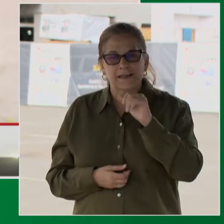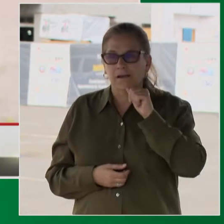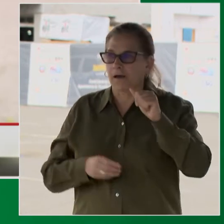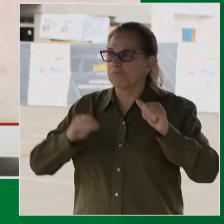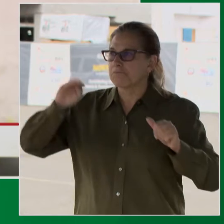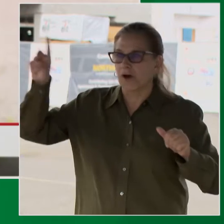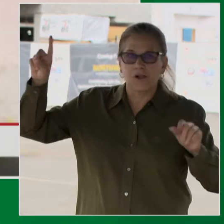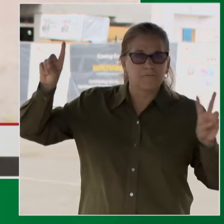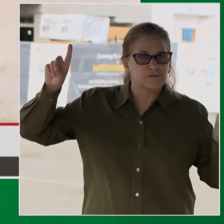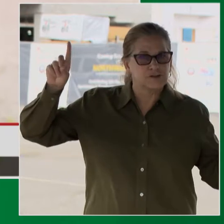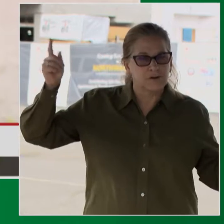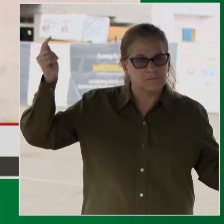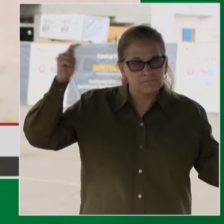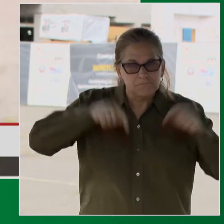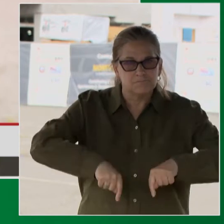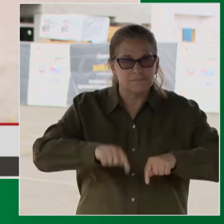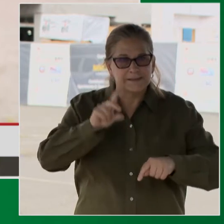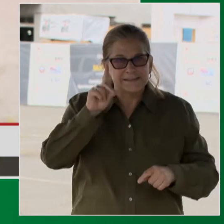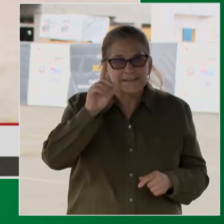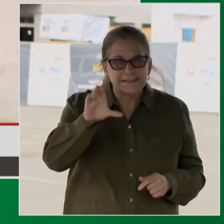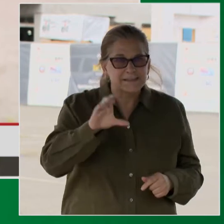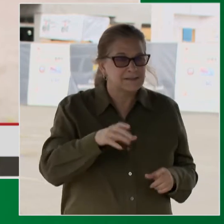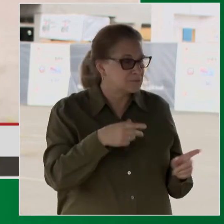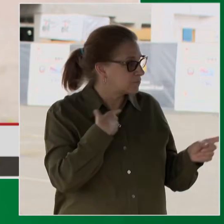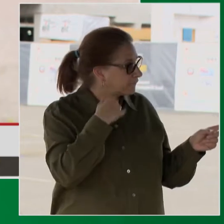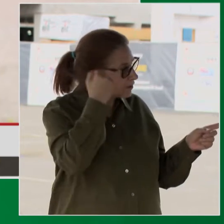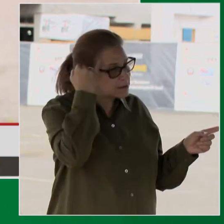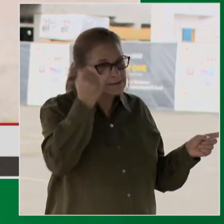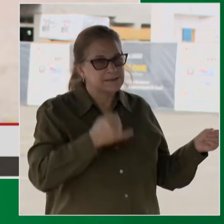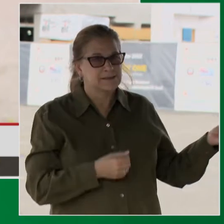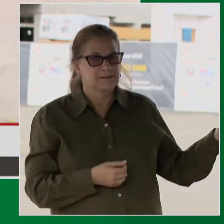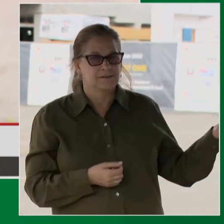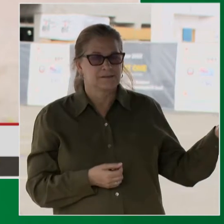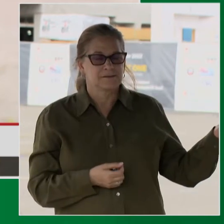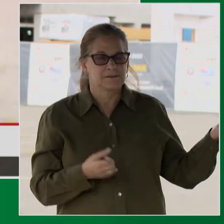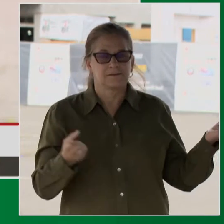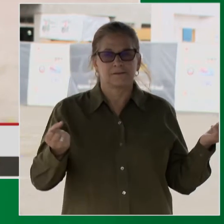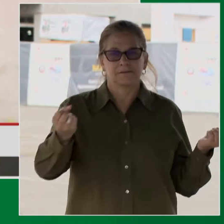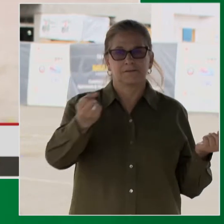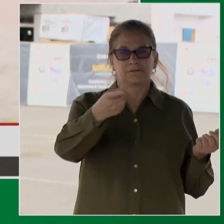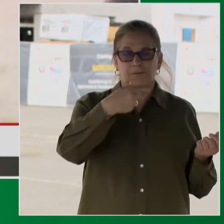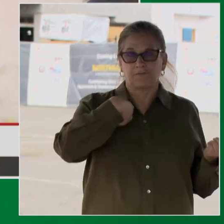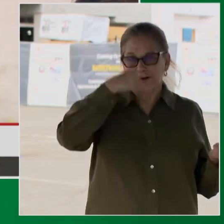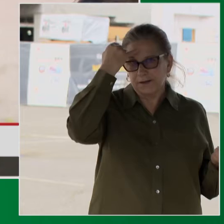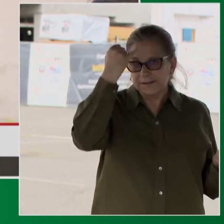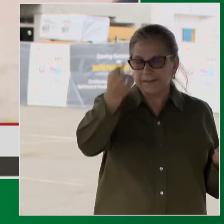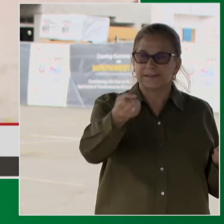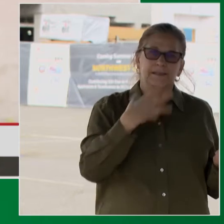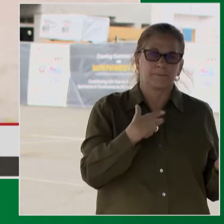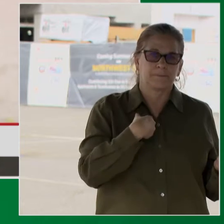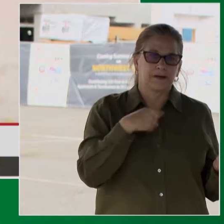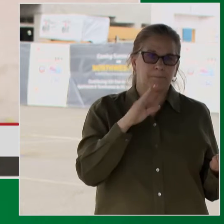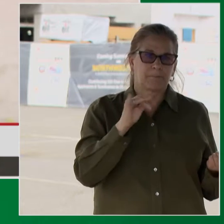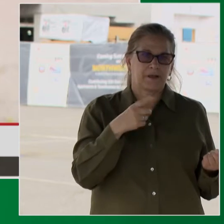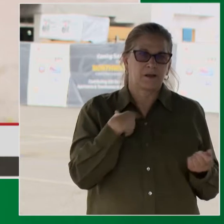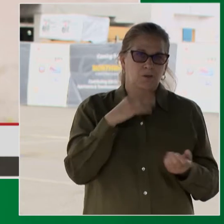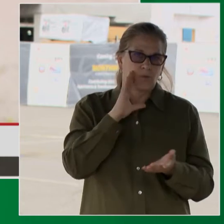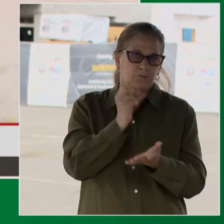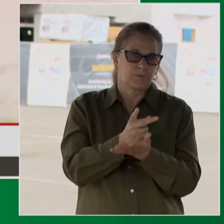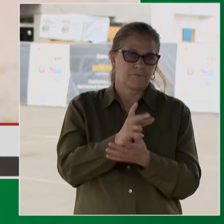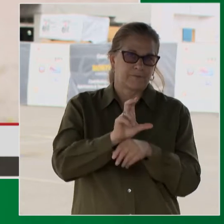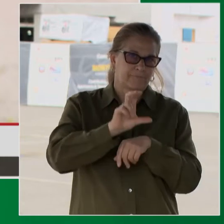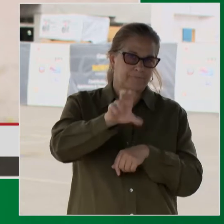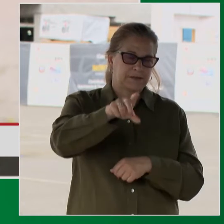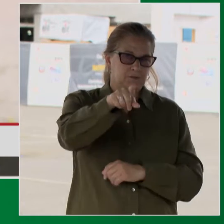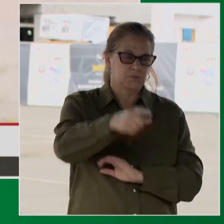those recipients, and they were very excited about the opportunity to now to go into manufacturing and supporting other small businesses as